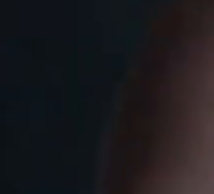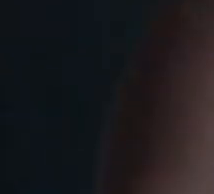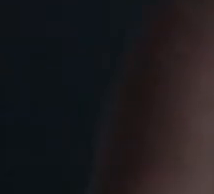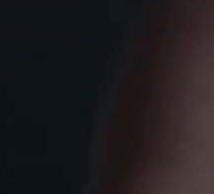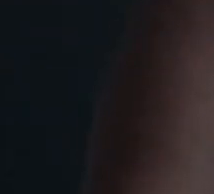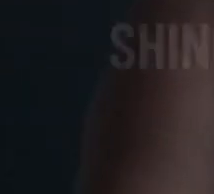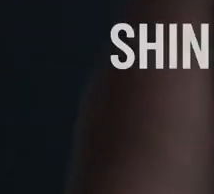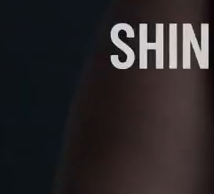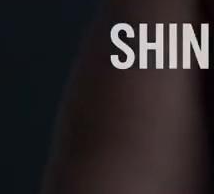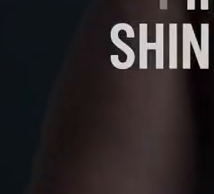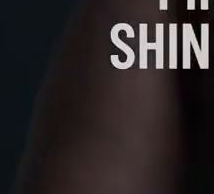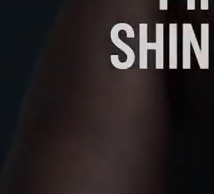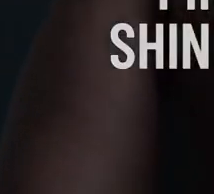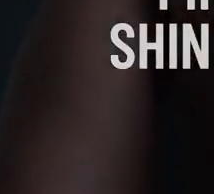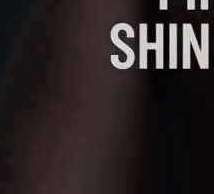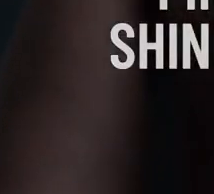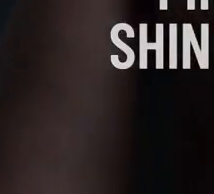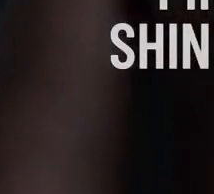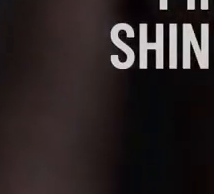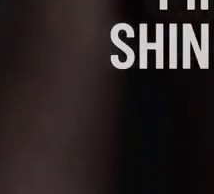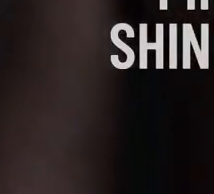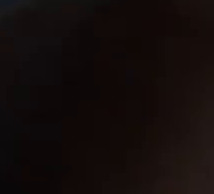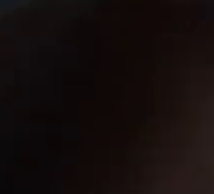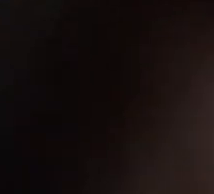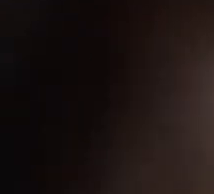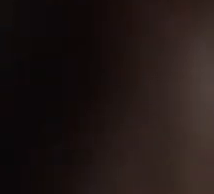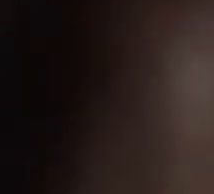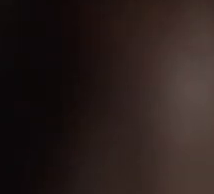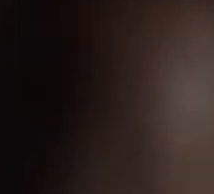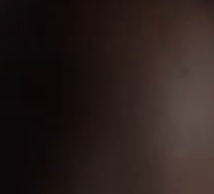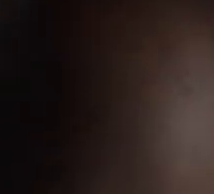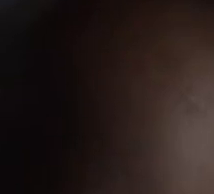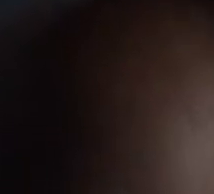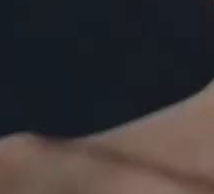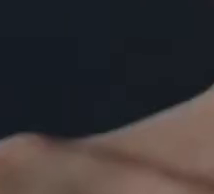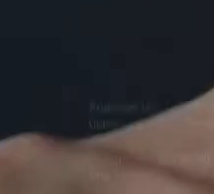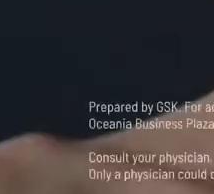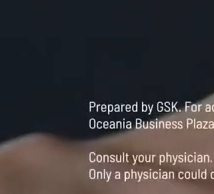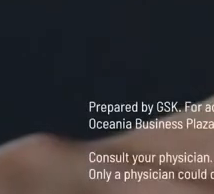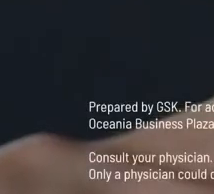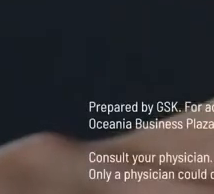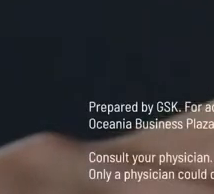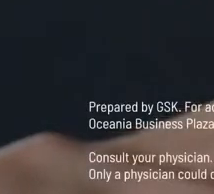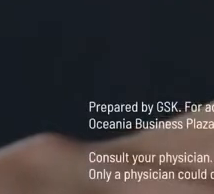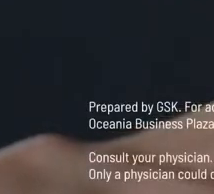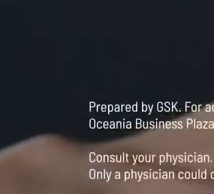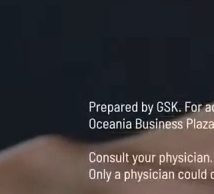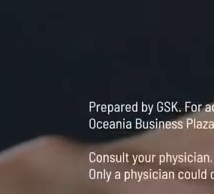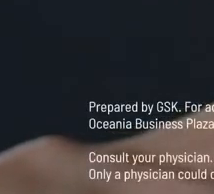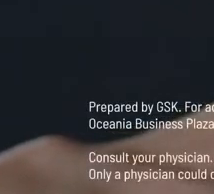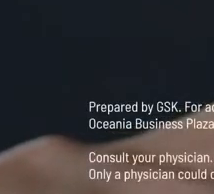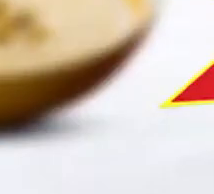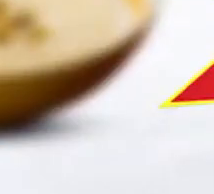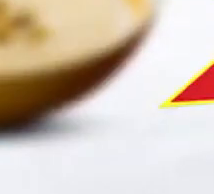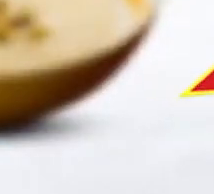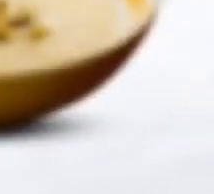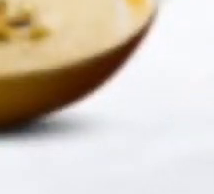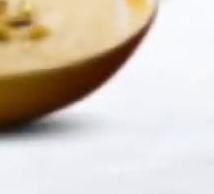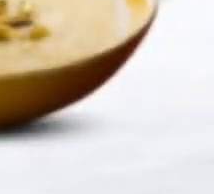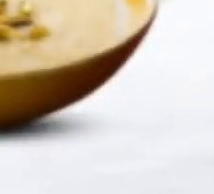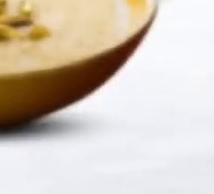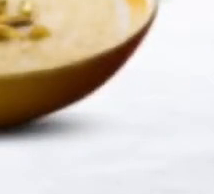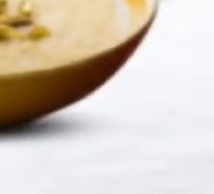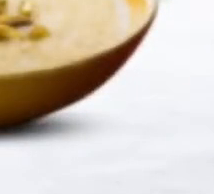you already carry the virus that causes shingles. If you are 50 or older, ask your doctor about shingles.